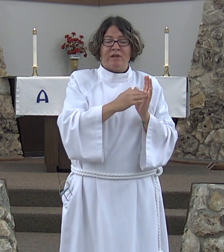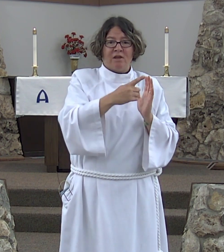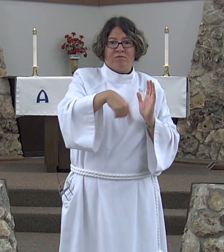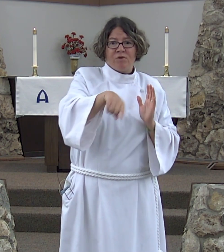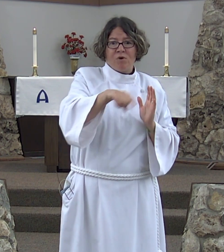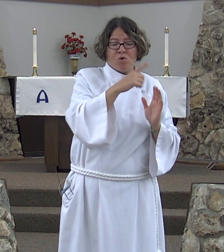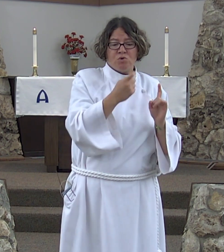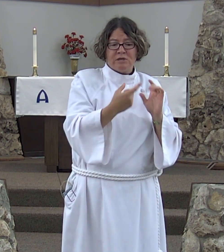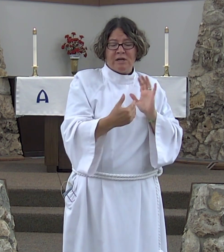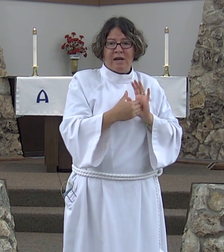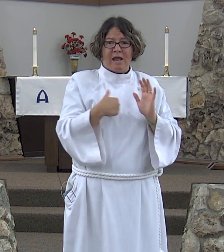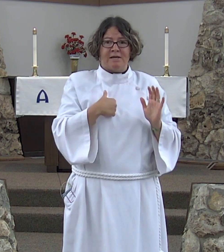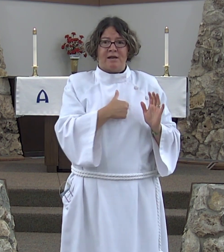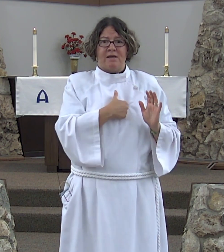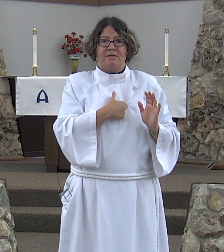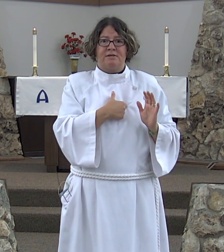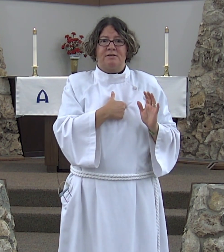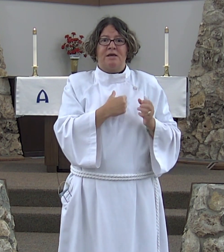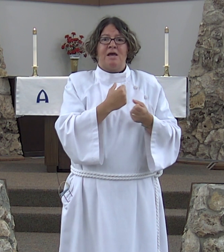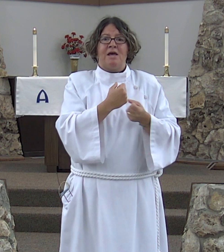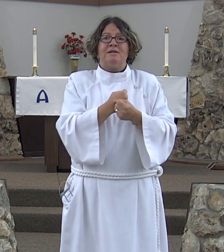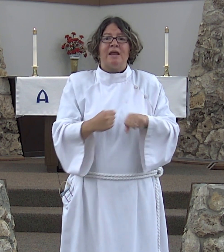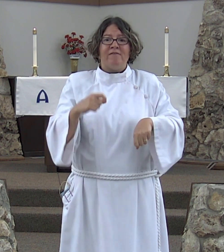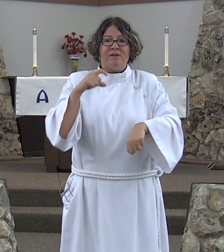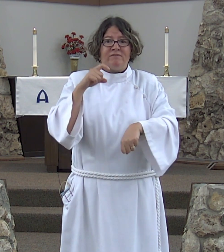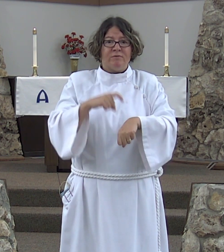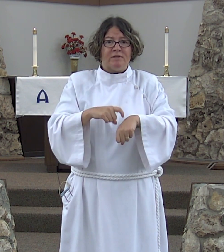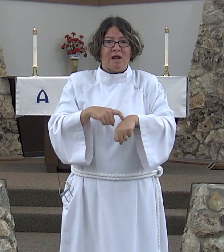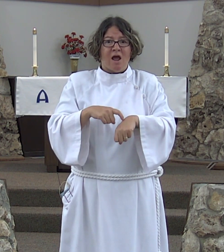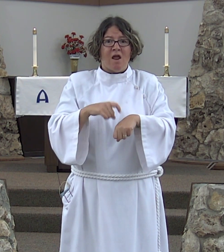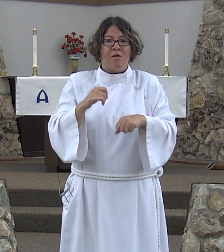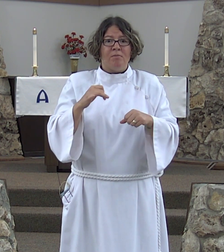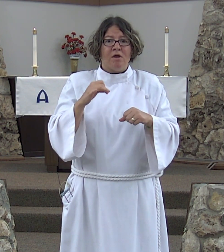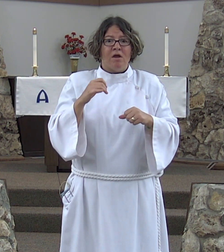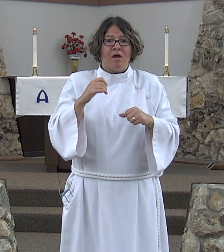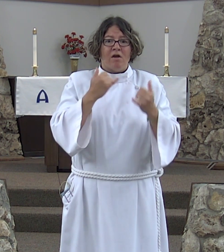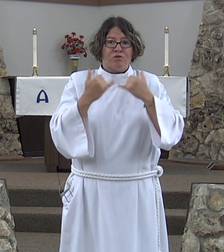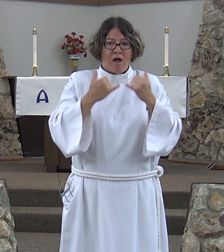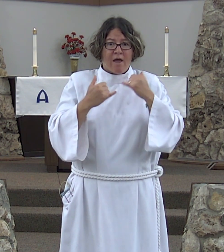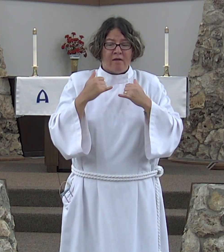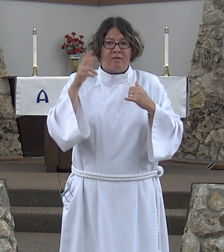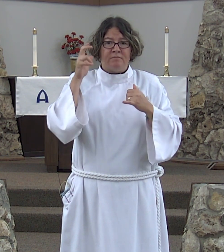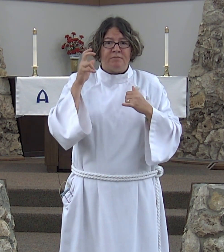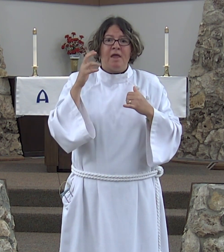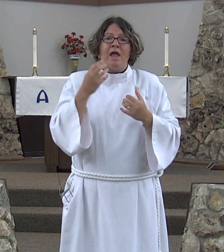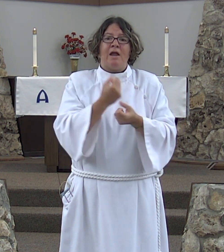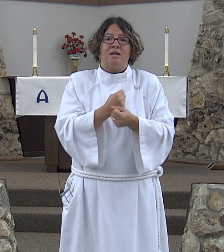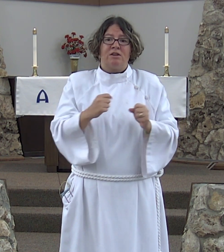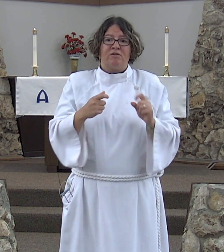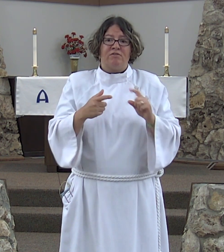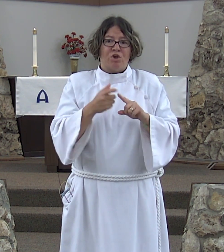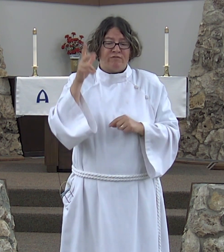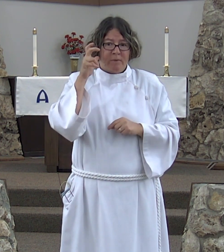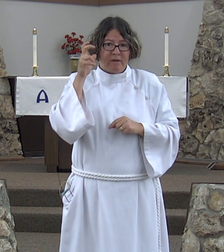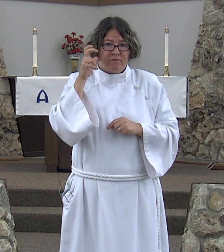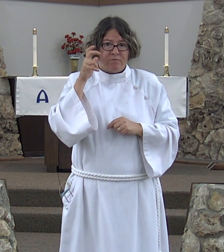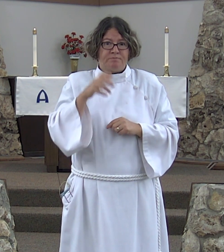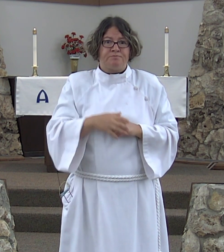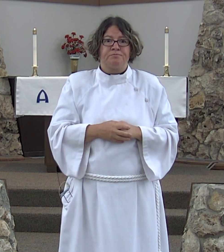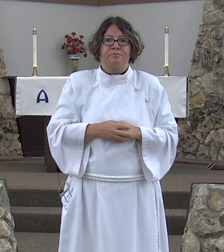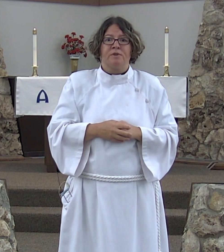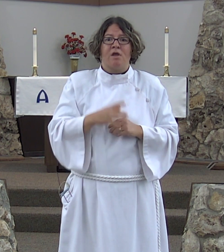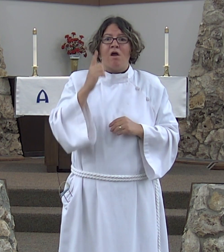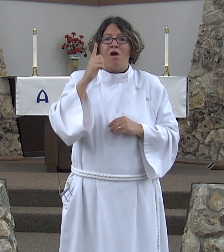we forgive those who sin against us. Save us from the time of trial, and deliver us from